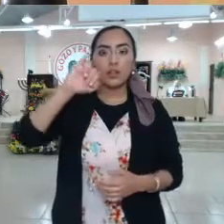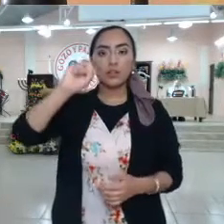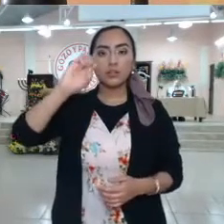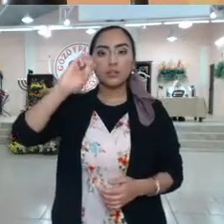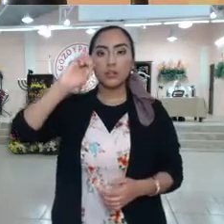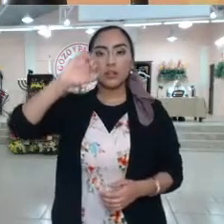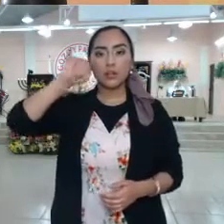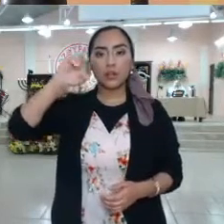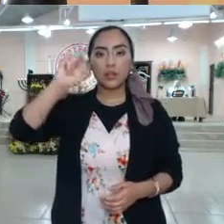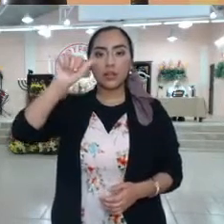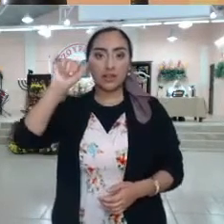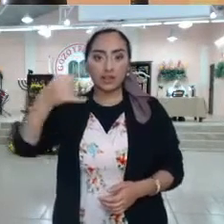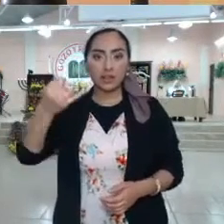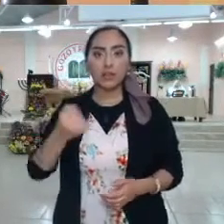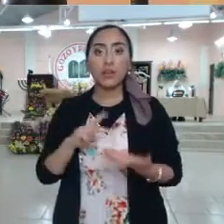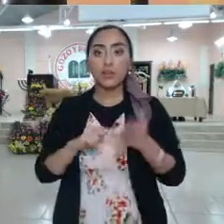Pesach